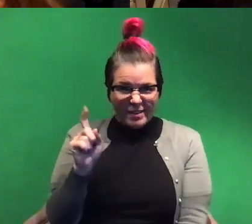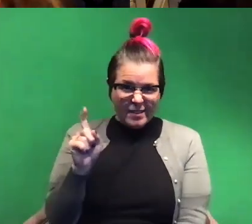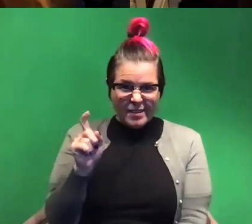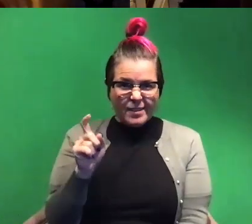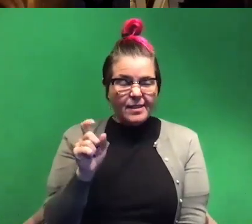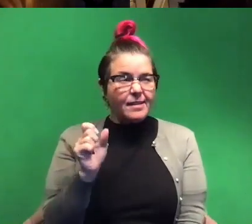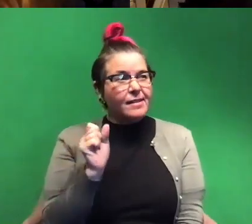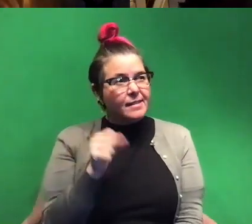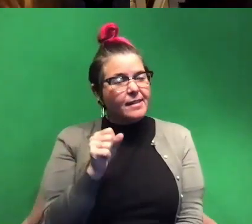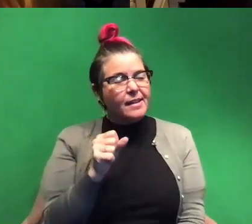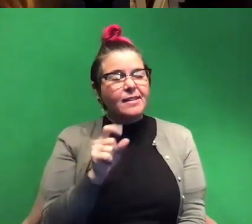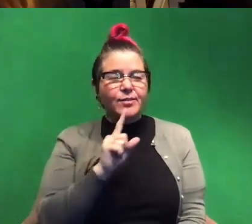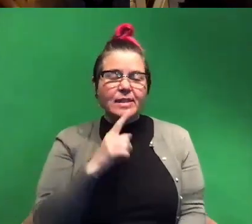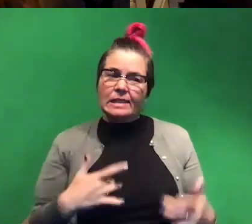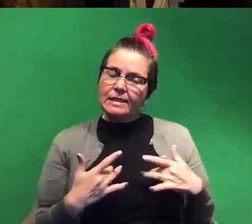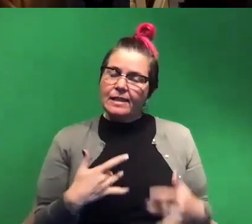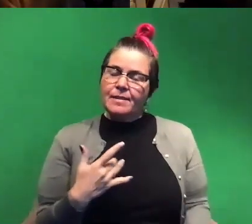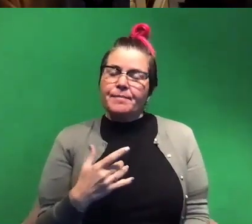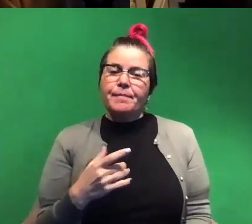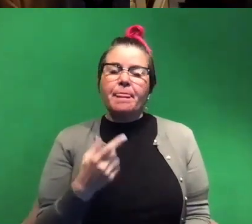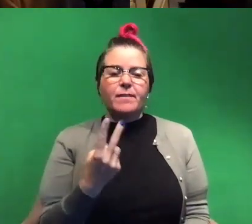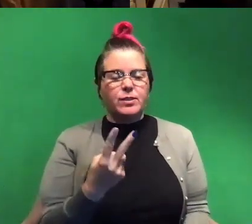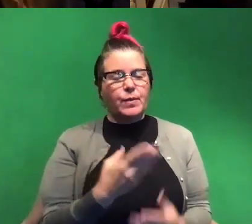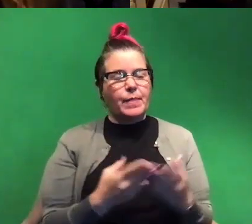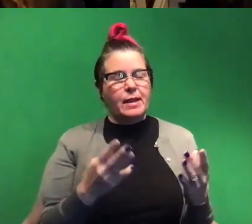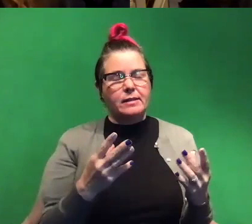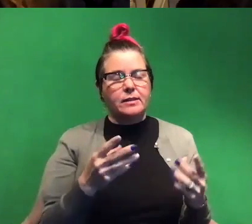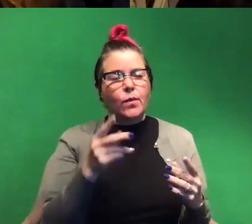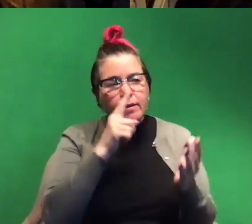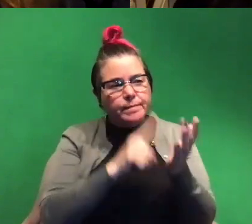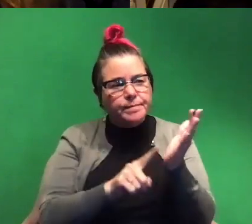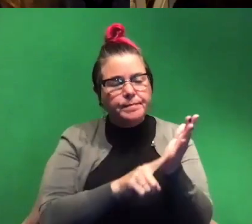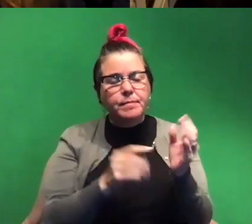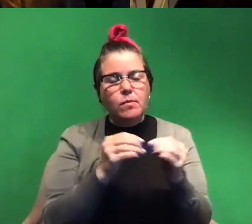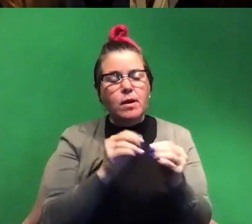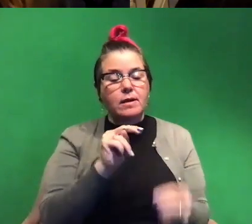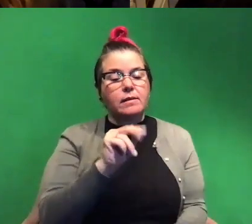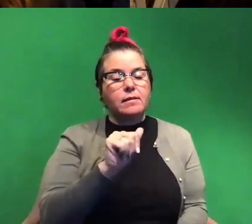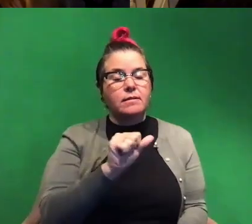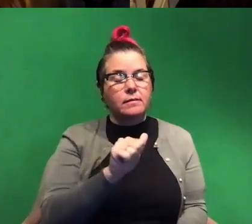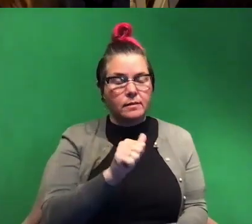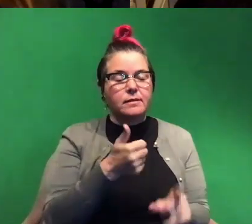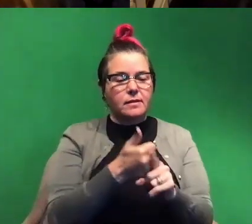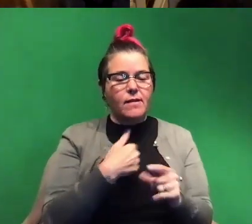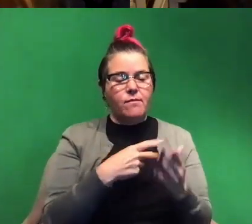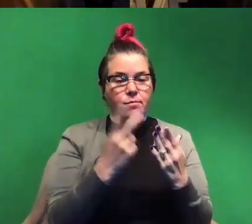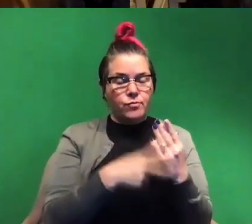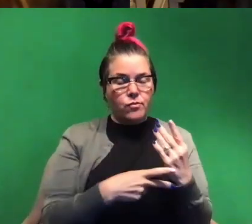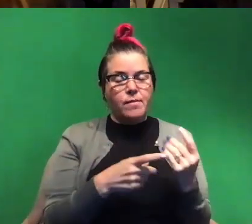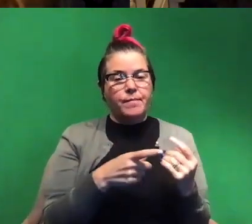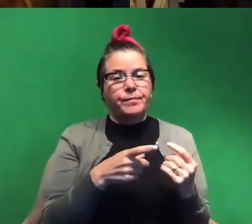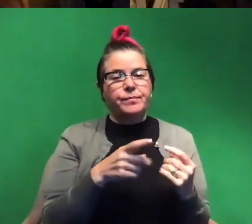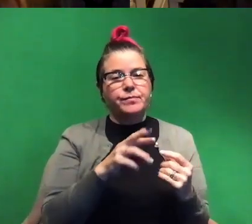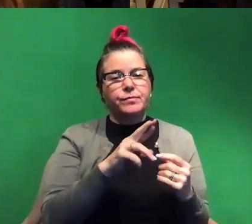Yeah, it's super exciting. There's two things if you want to look into it further. NASA has a program. They rename